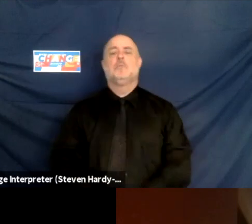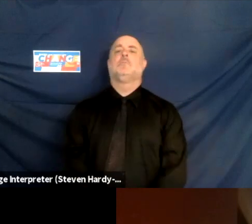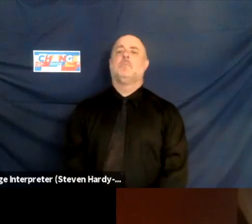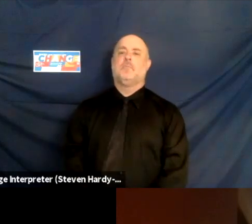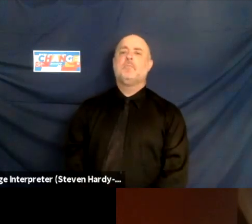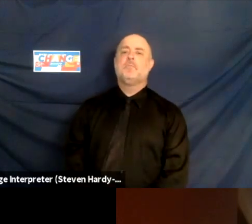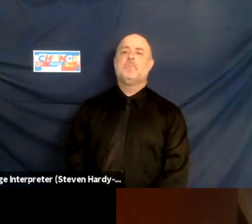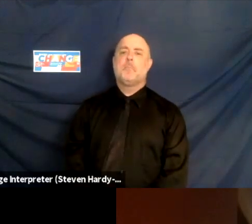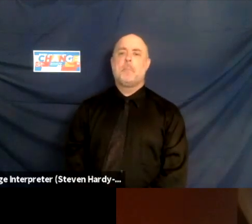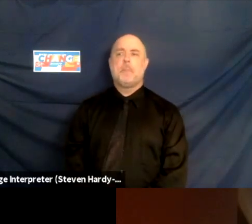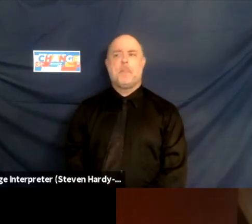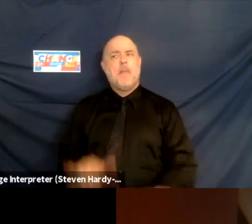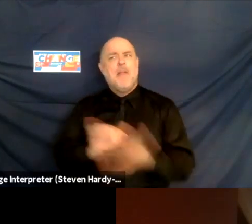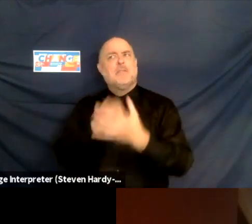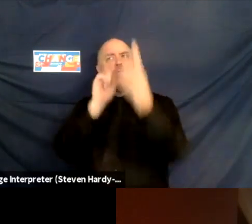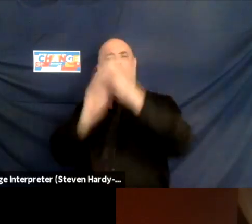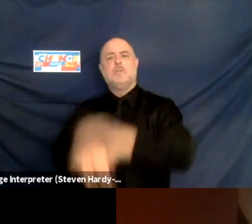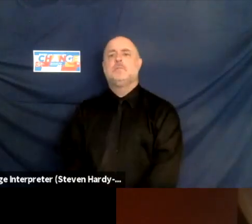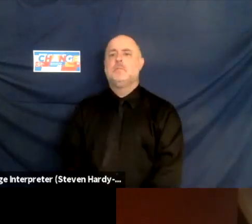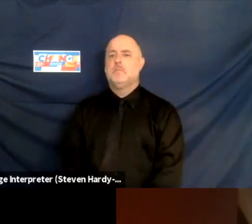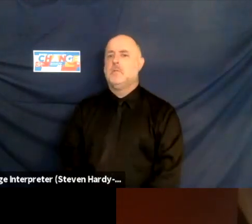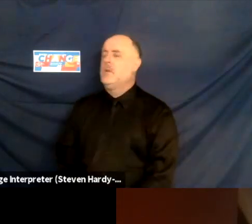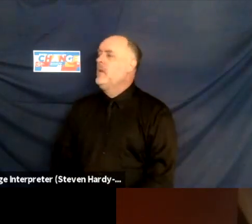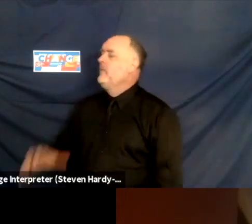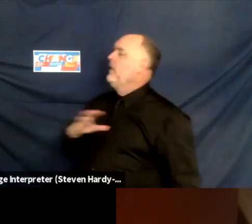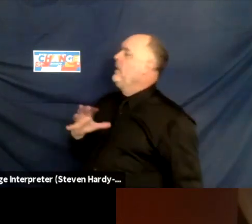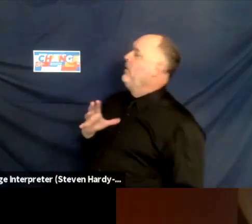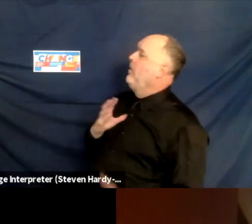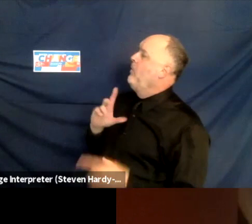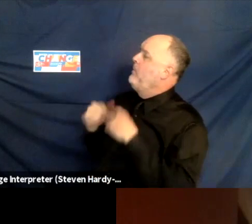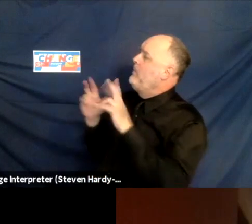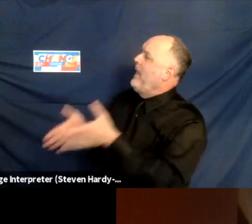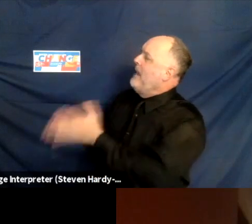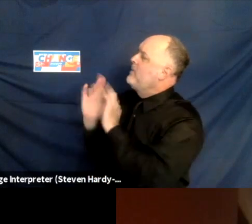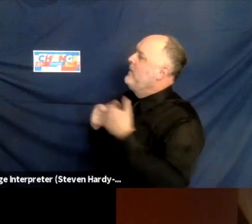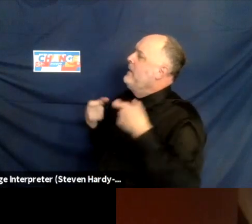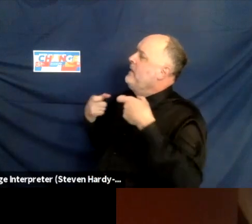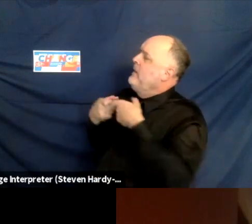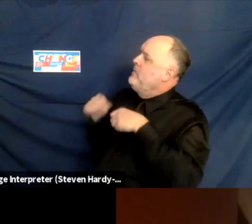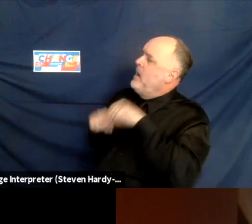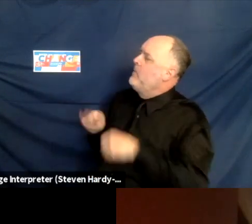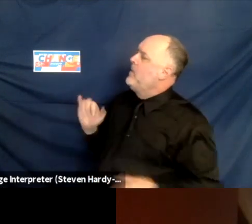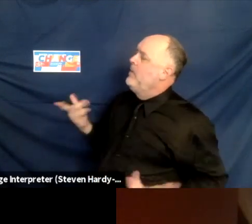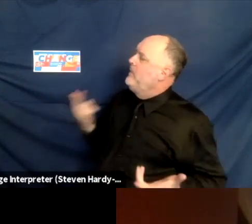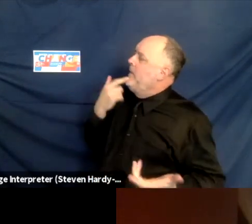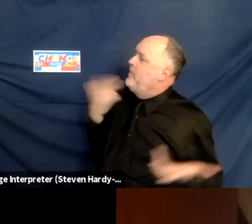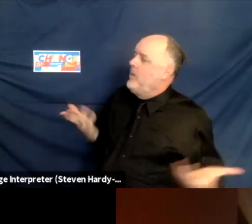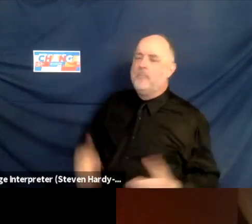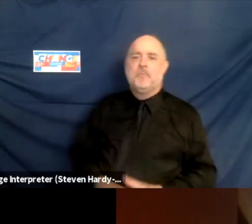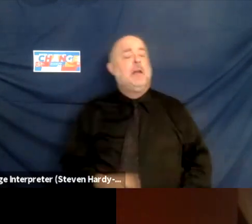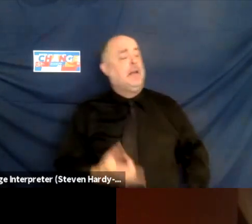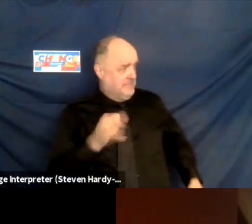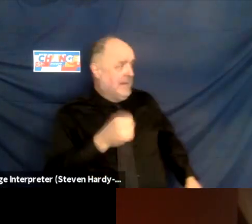So What do I say when I'm asked about the e-bike bill? Do you see that one? I did.